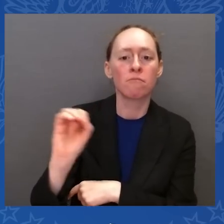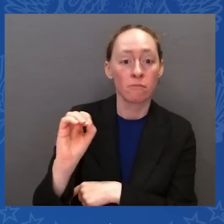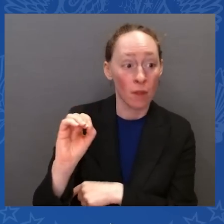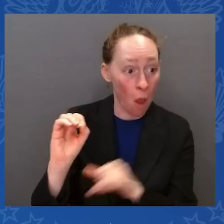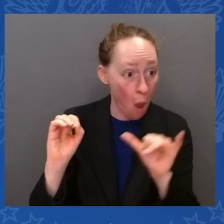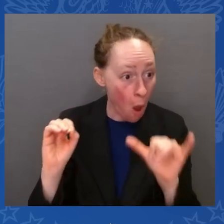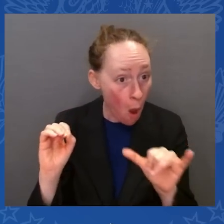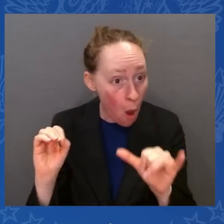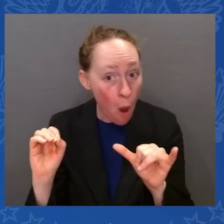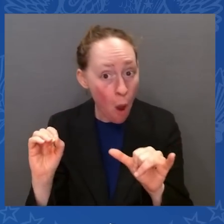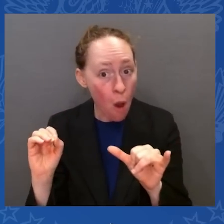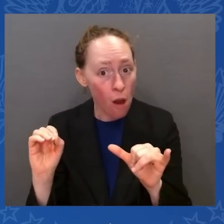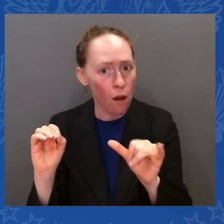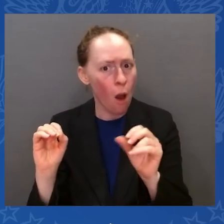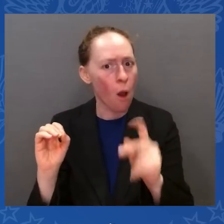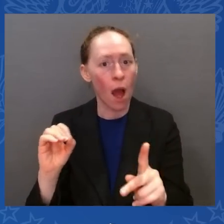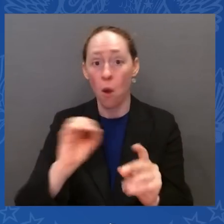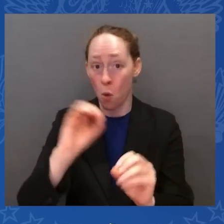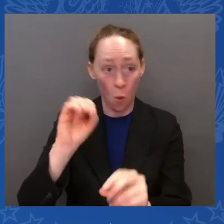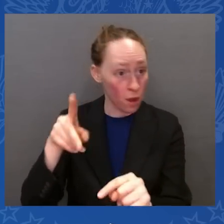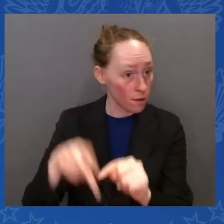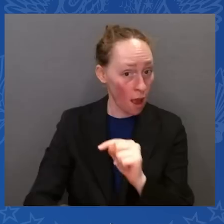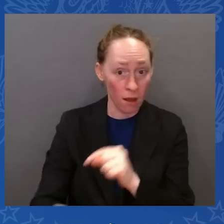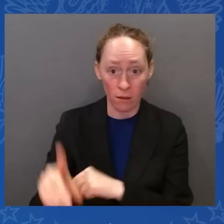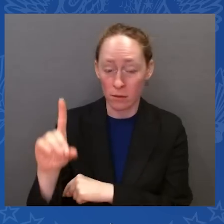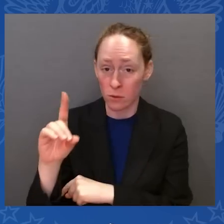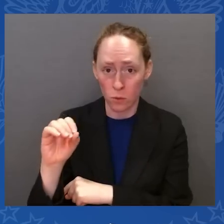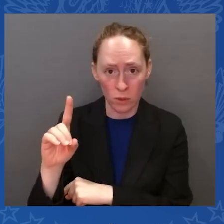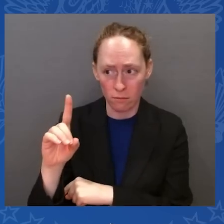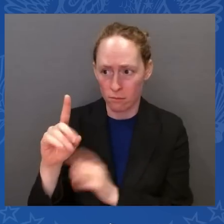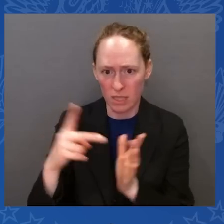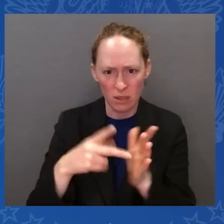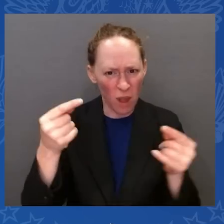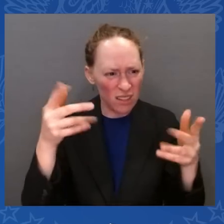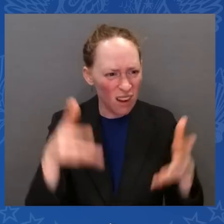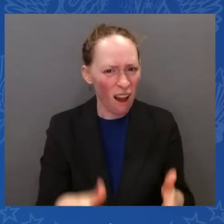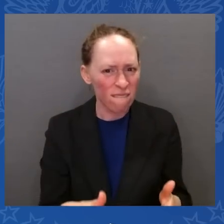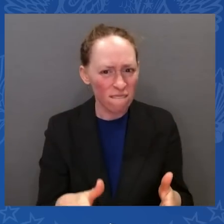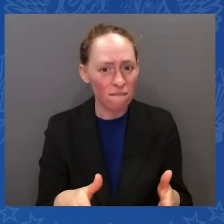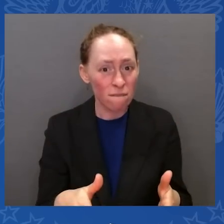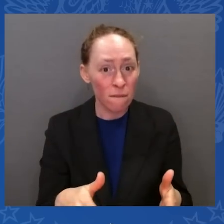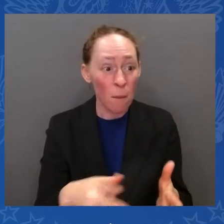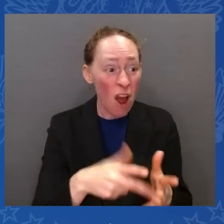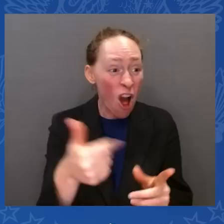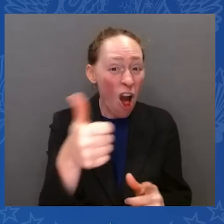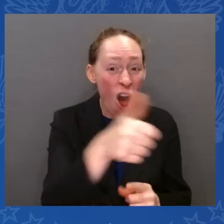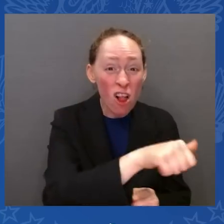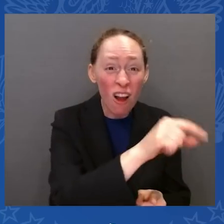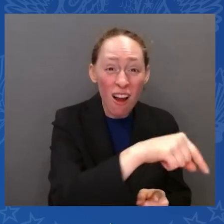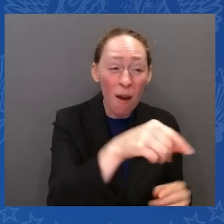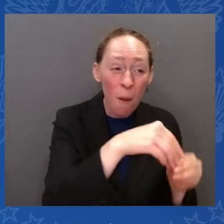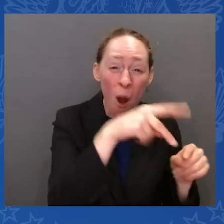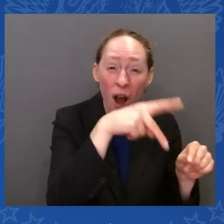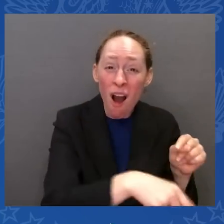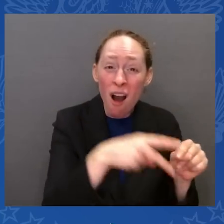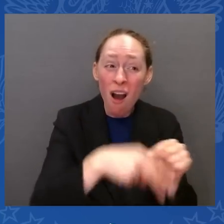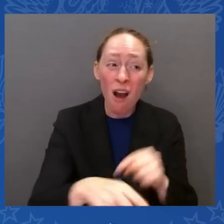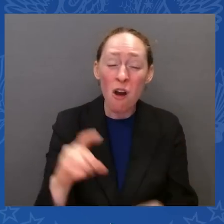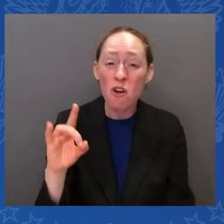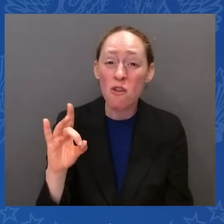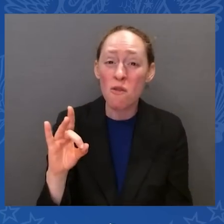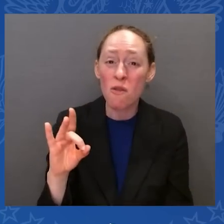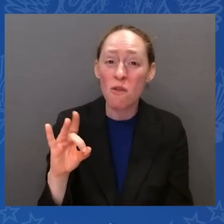And if House Republicans take cuts in defense off the table, the cuts they have to make to other programs will be even deeper than